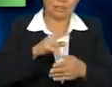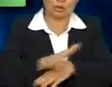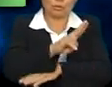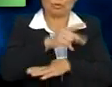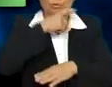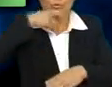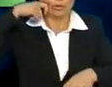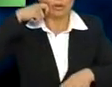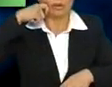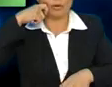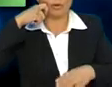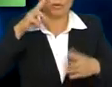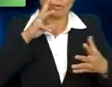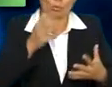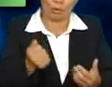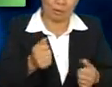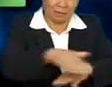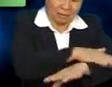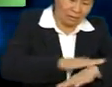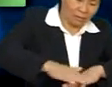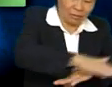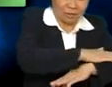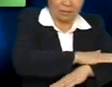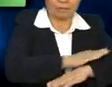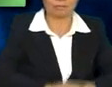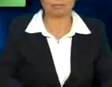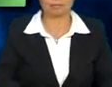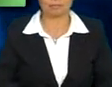It is used to dry up wet surfaces.